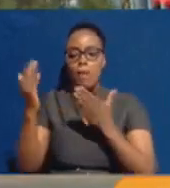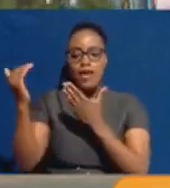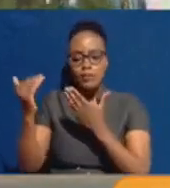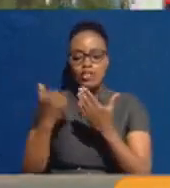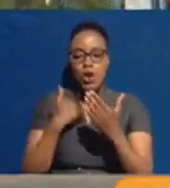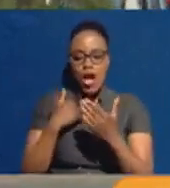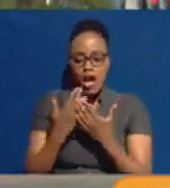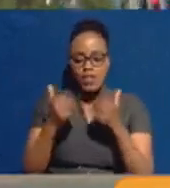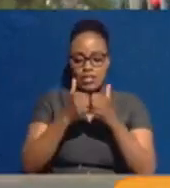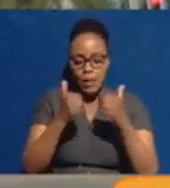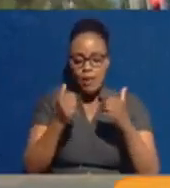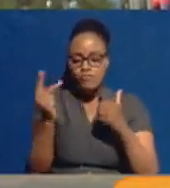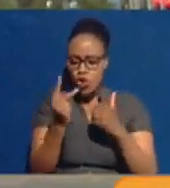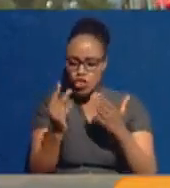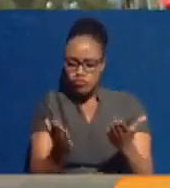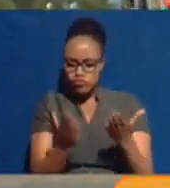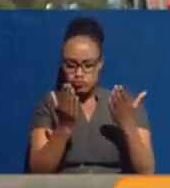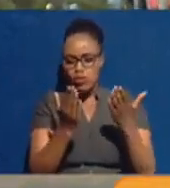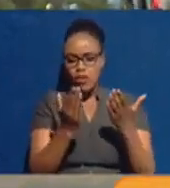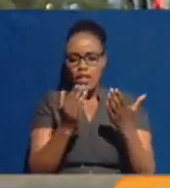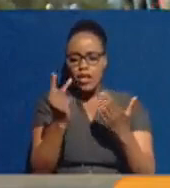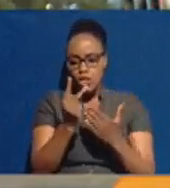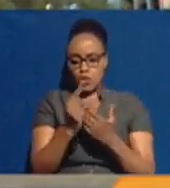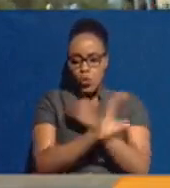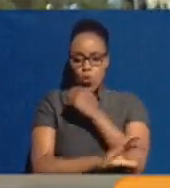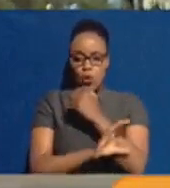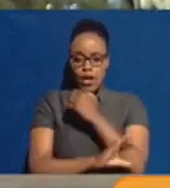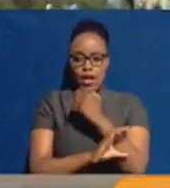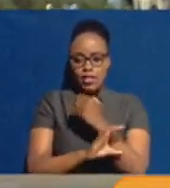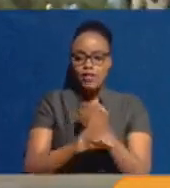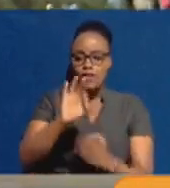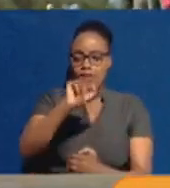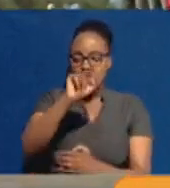between the two nations. Faisal Ahmed, Citizen TV at the KICC, Nairobi.